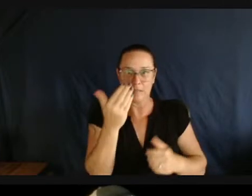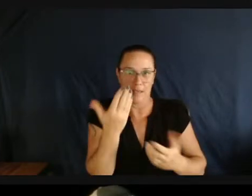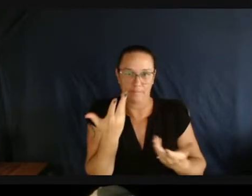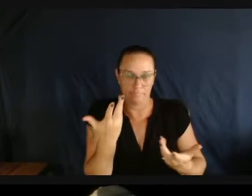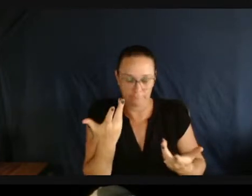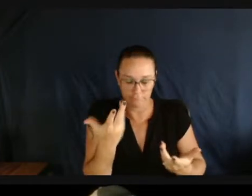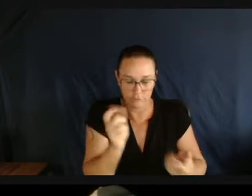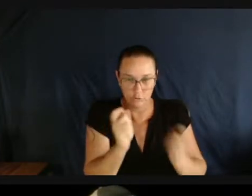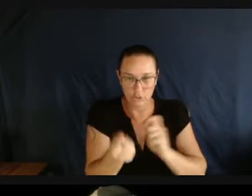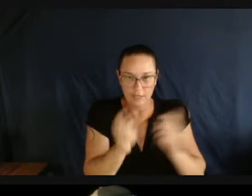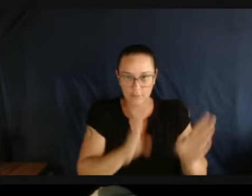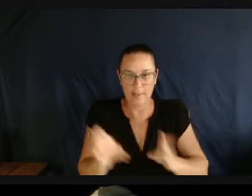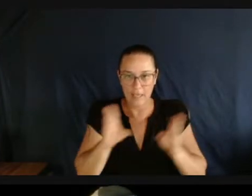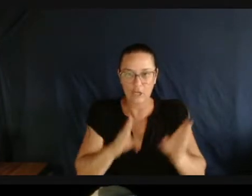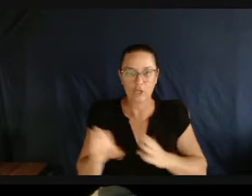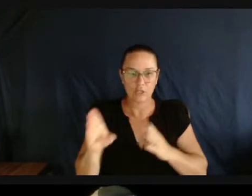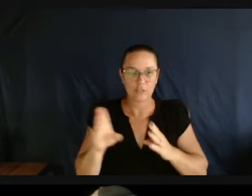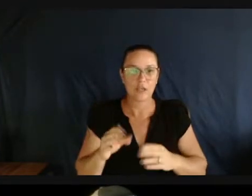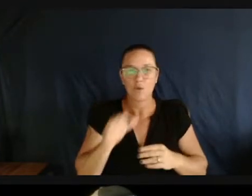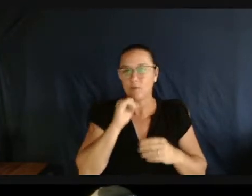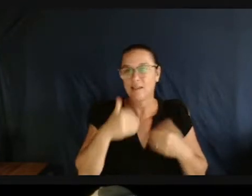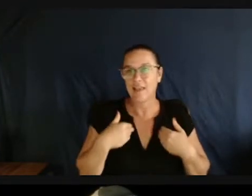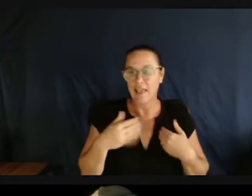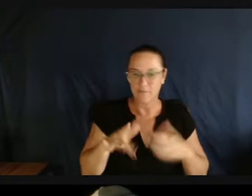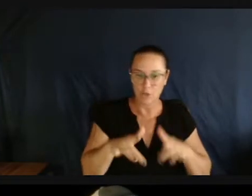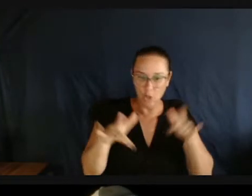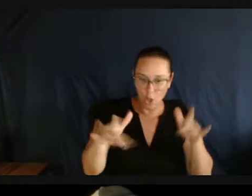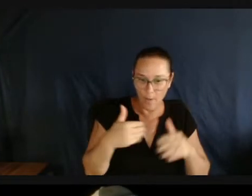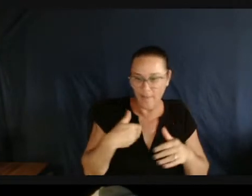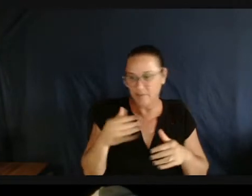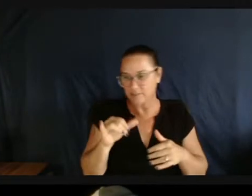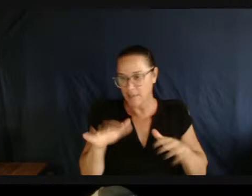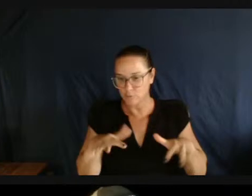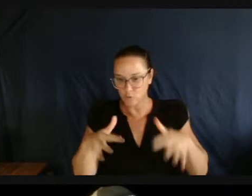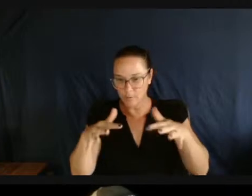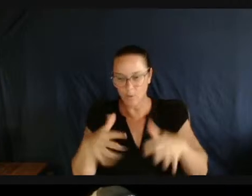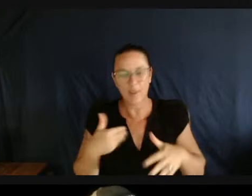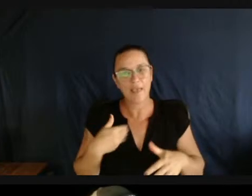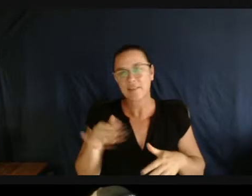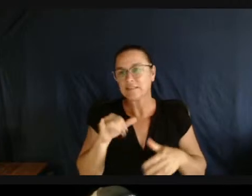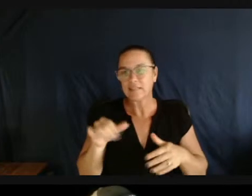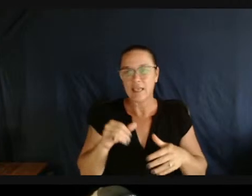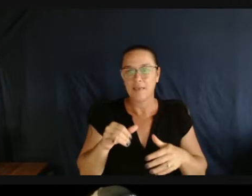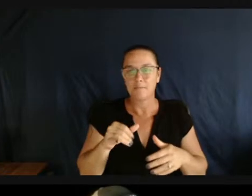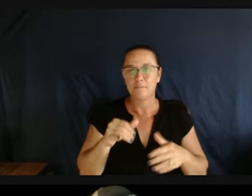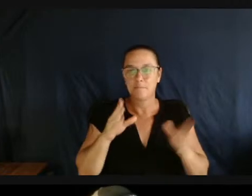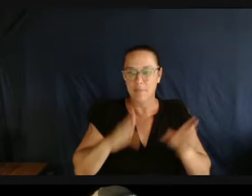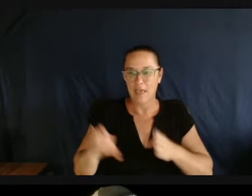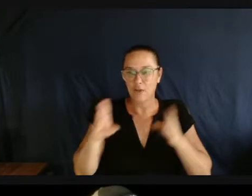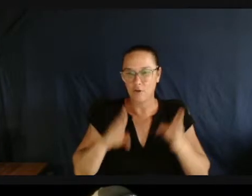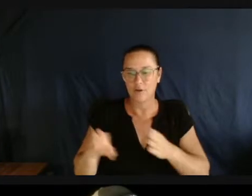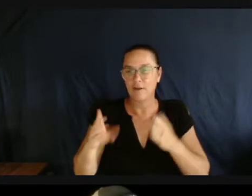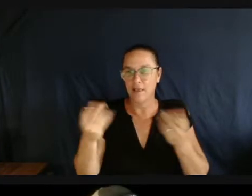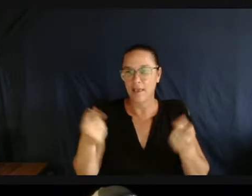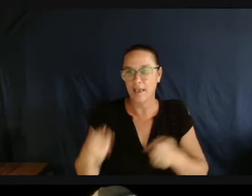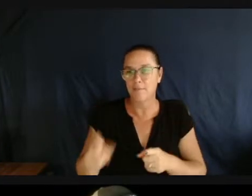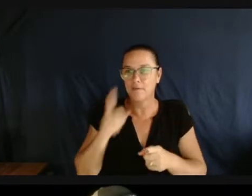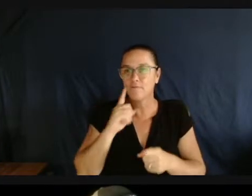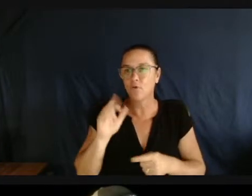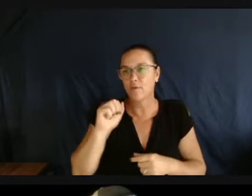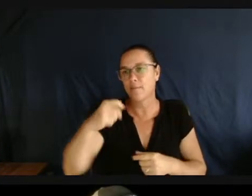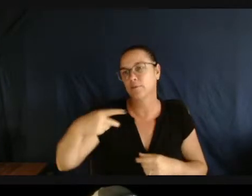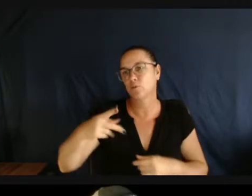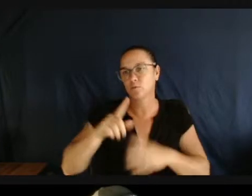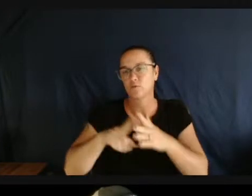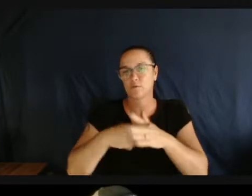though we didn't have the glow and the same kind of tremor, we ended up with that same sequence for the episode onset.